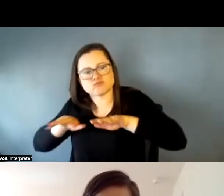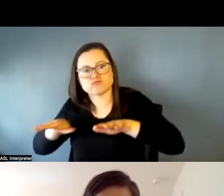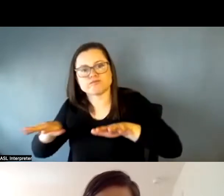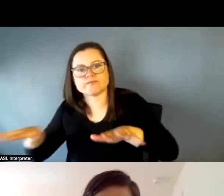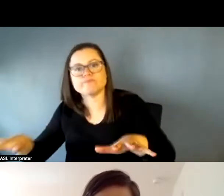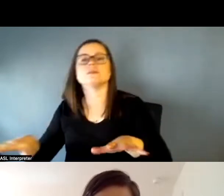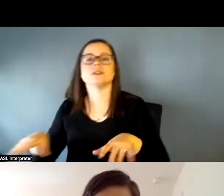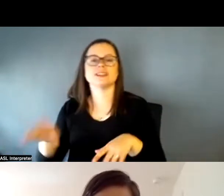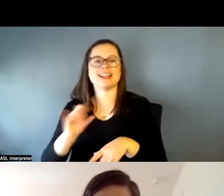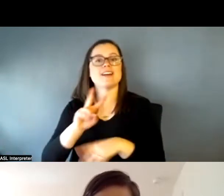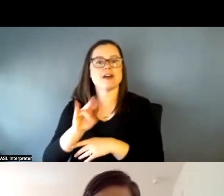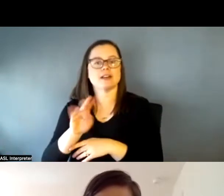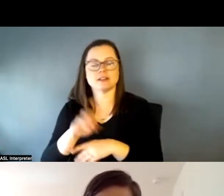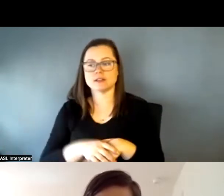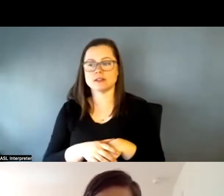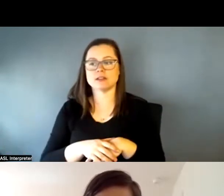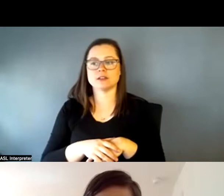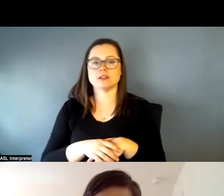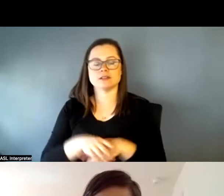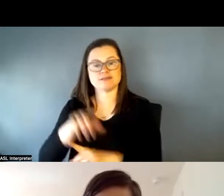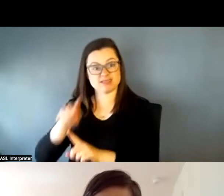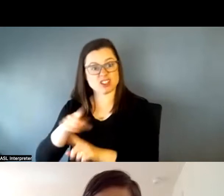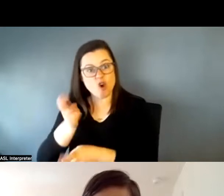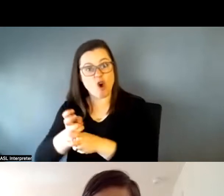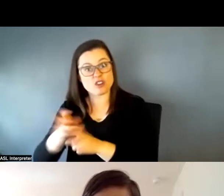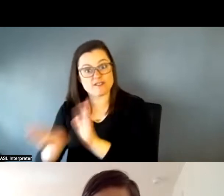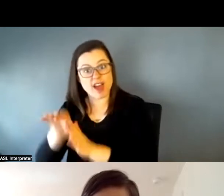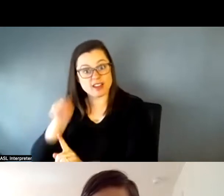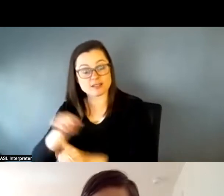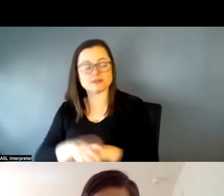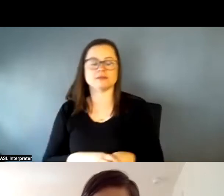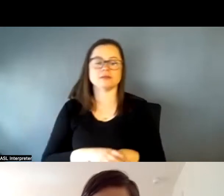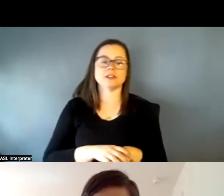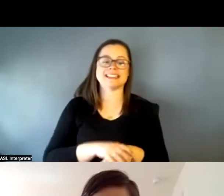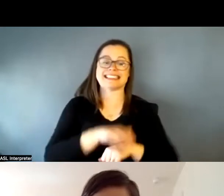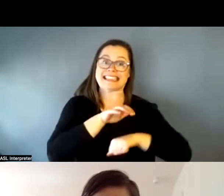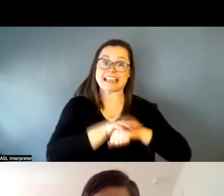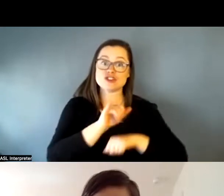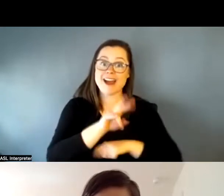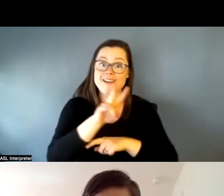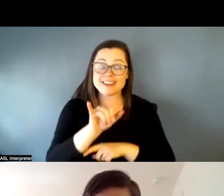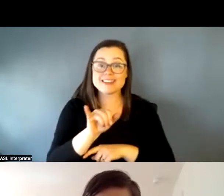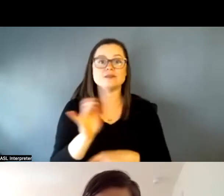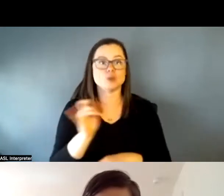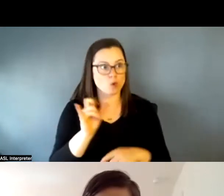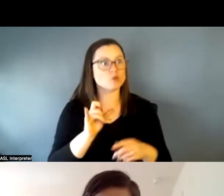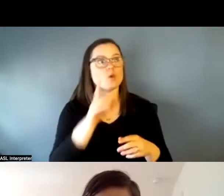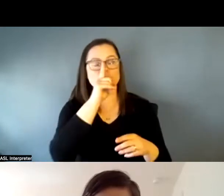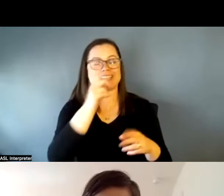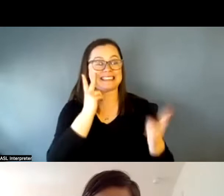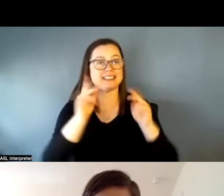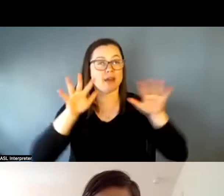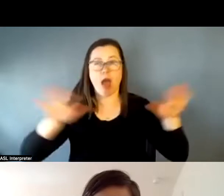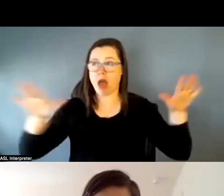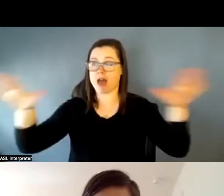with the English ivy. It's prolific. And so that was also an introduced plant. And so these are taking over